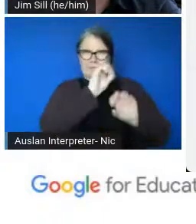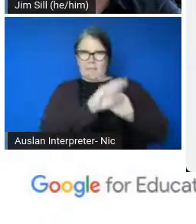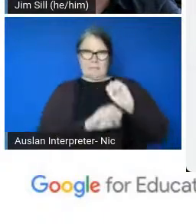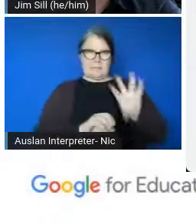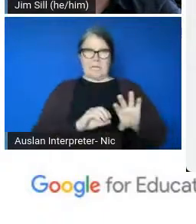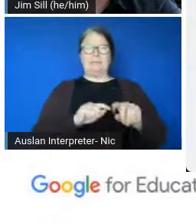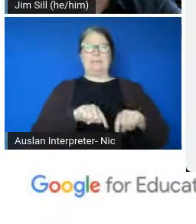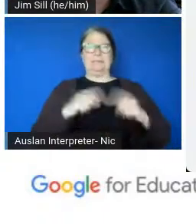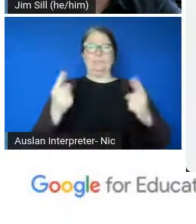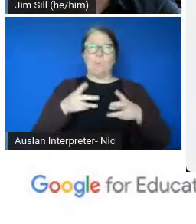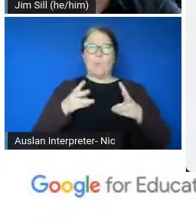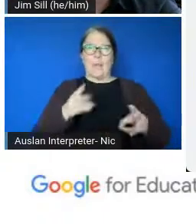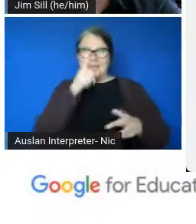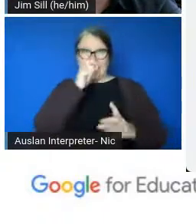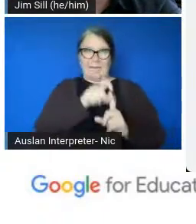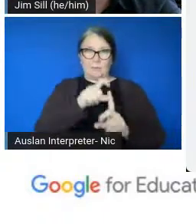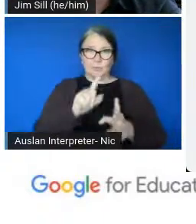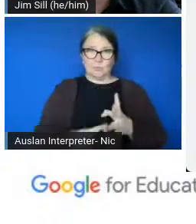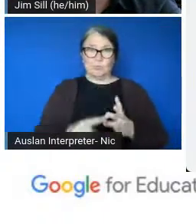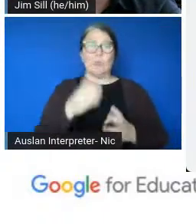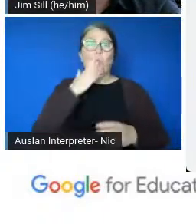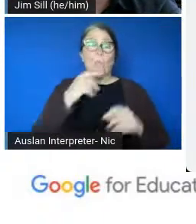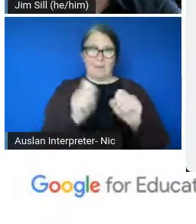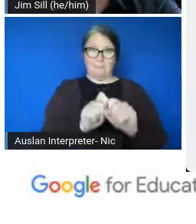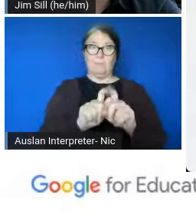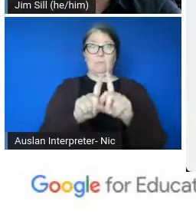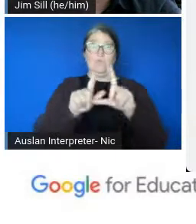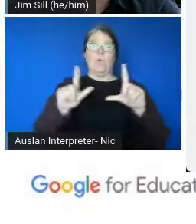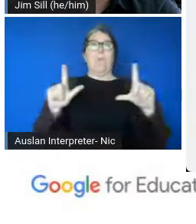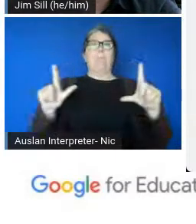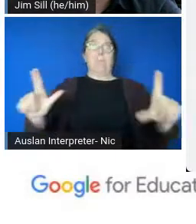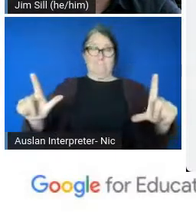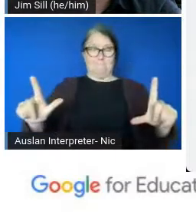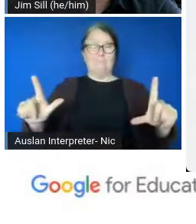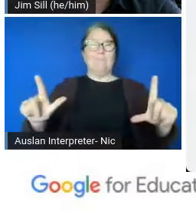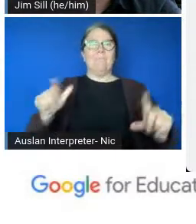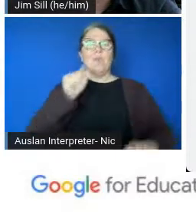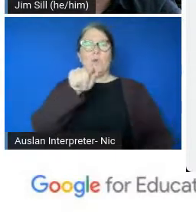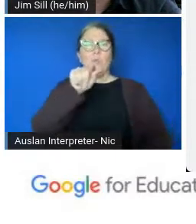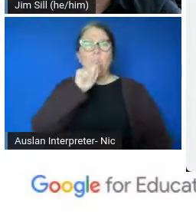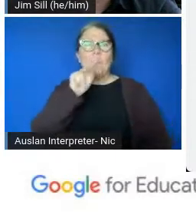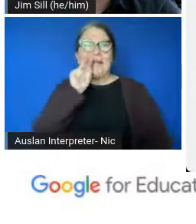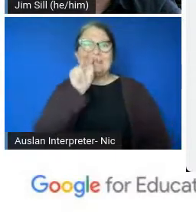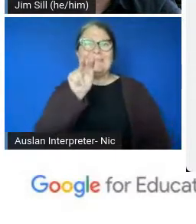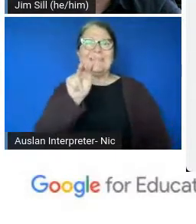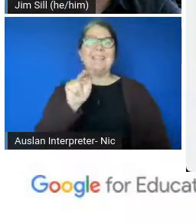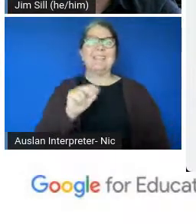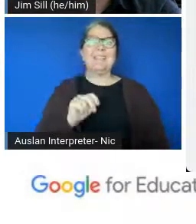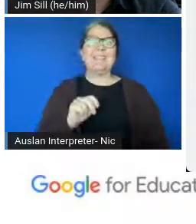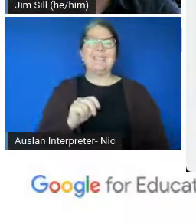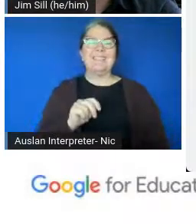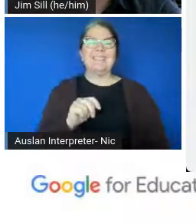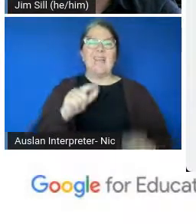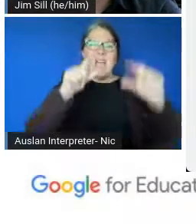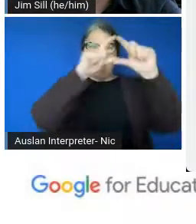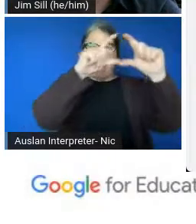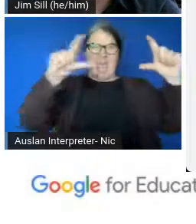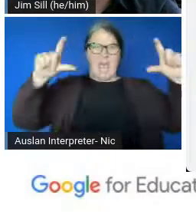that. So when it pops up, it'll pop up at the top with kind of like your header